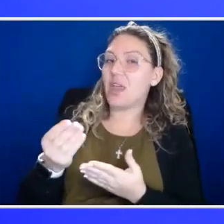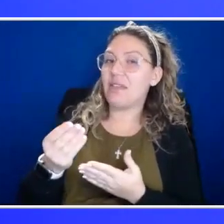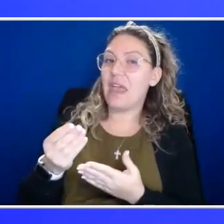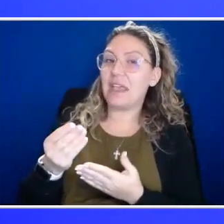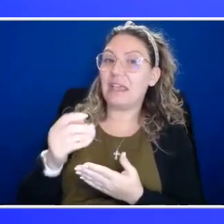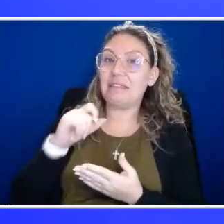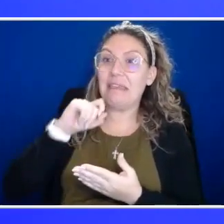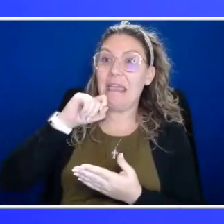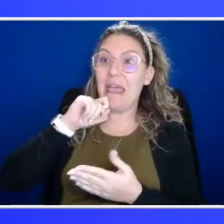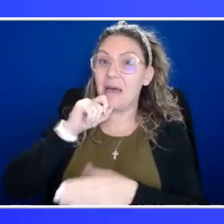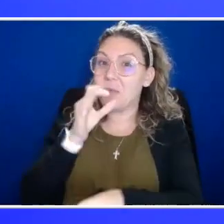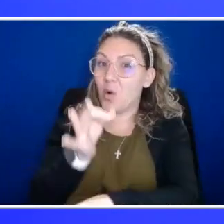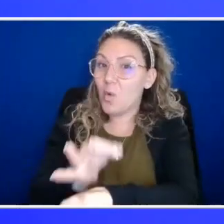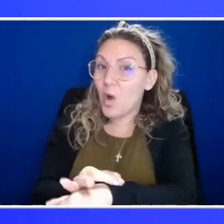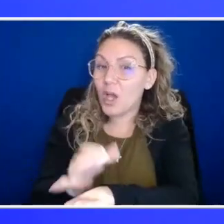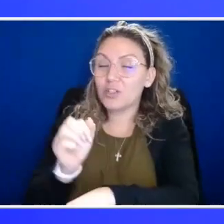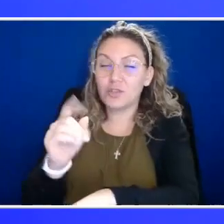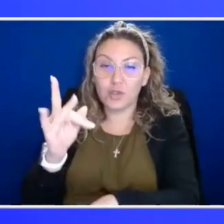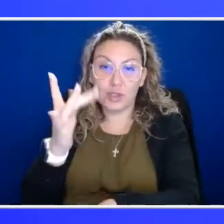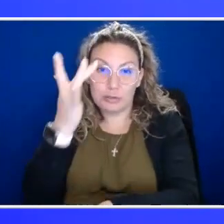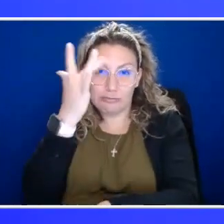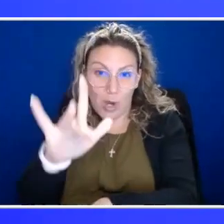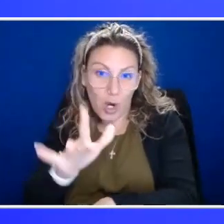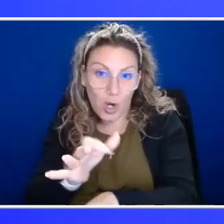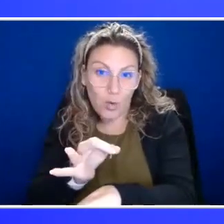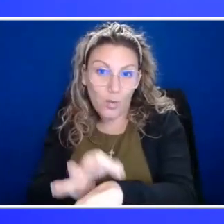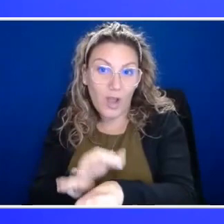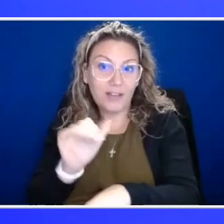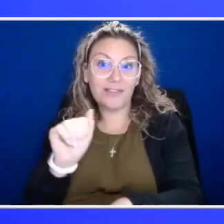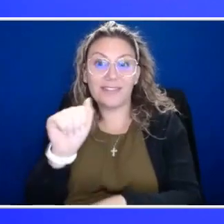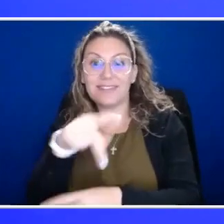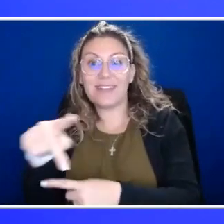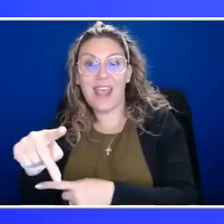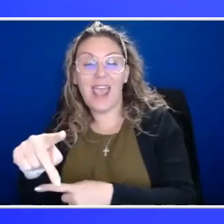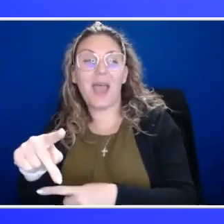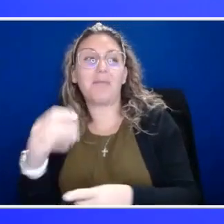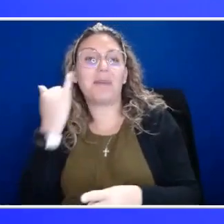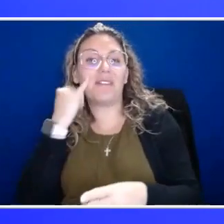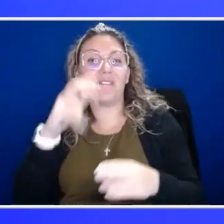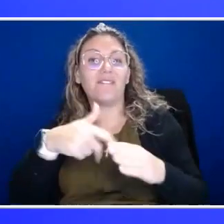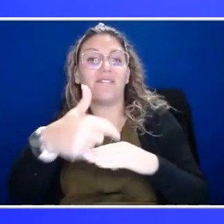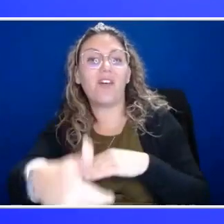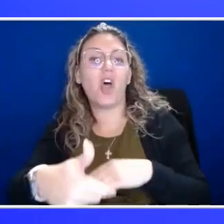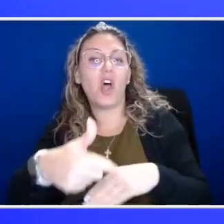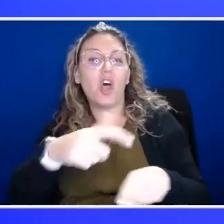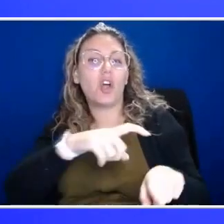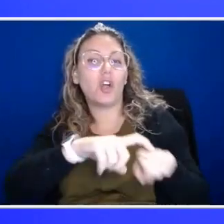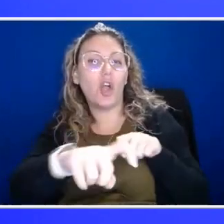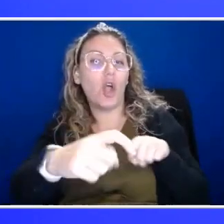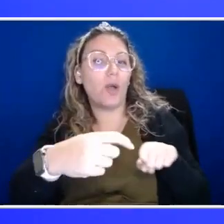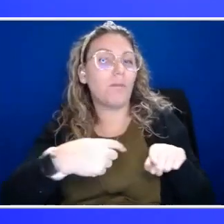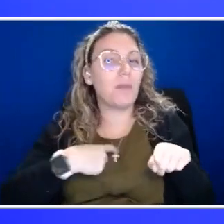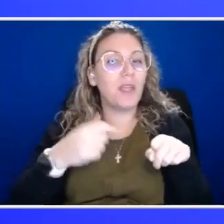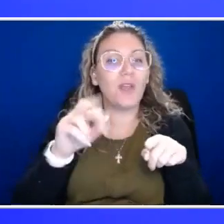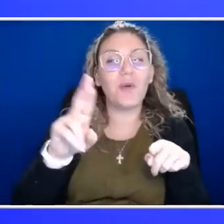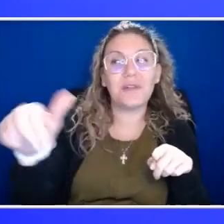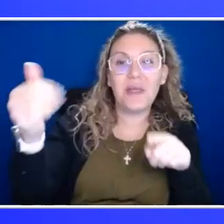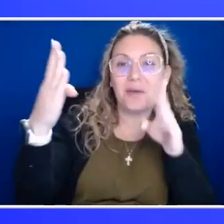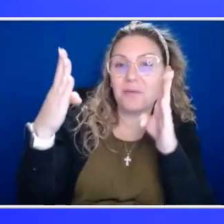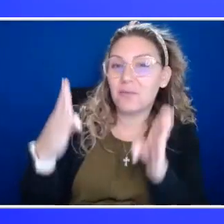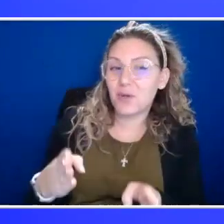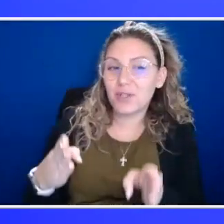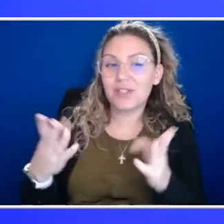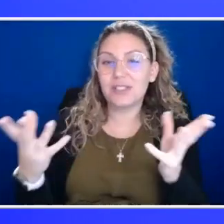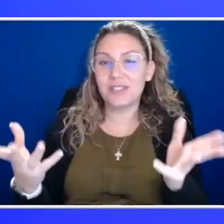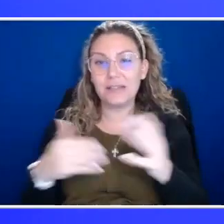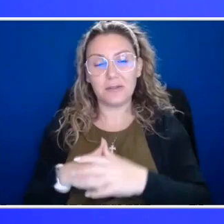an app on it so that if they fall, it can call me and not call someone else, right? Or, and they were